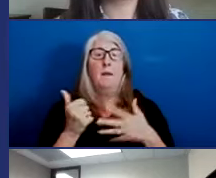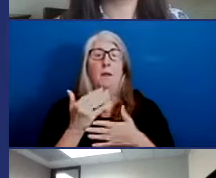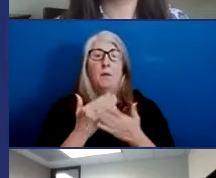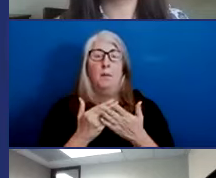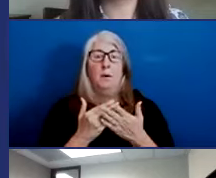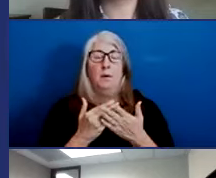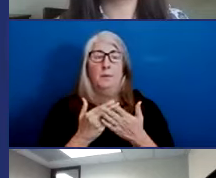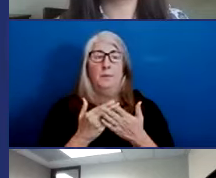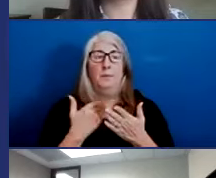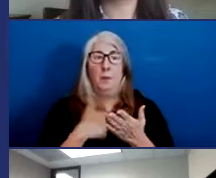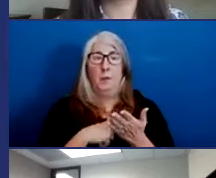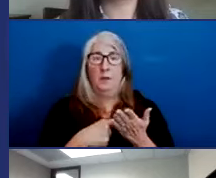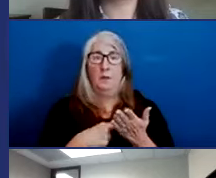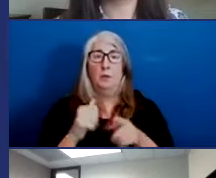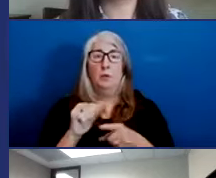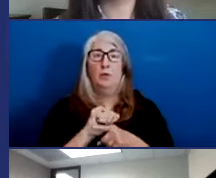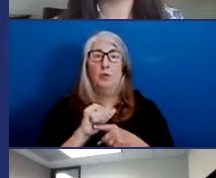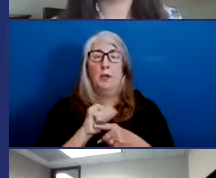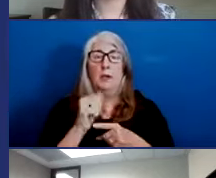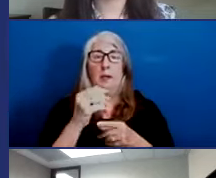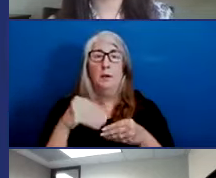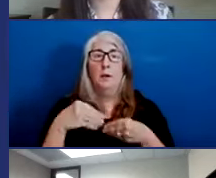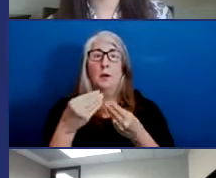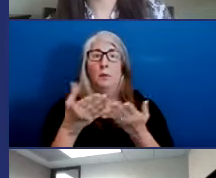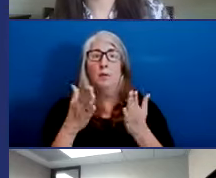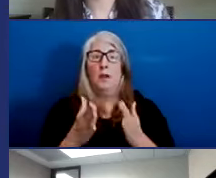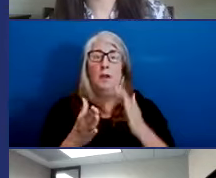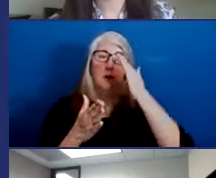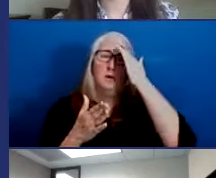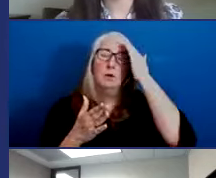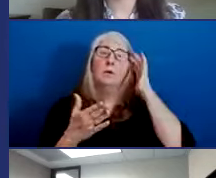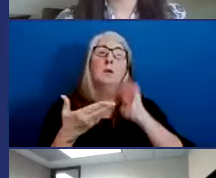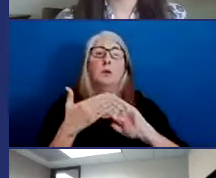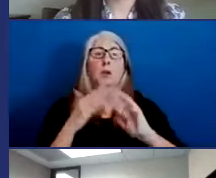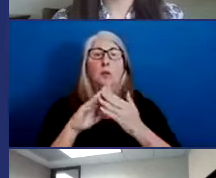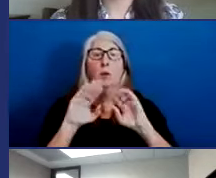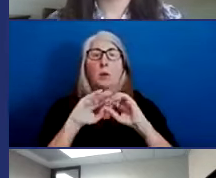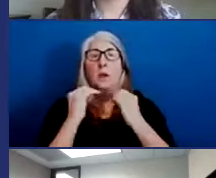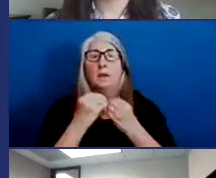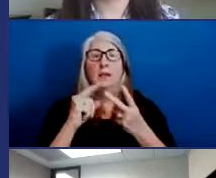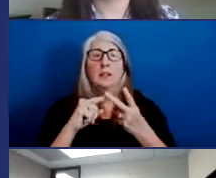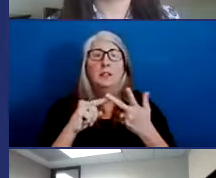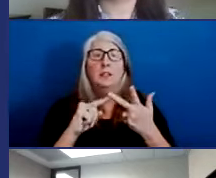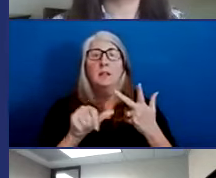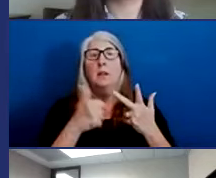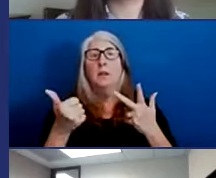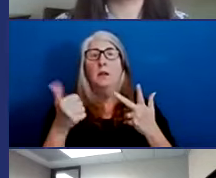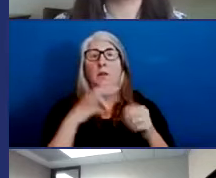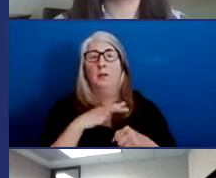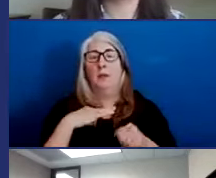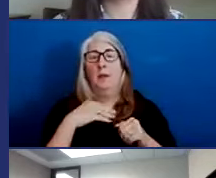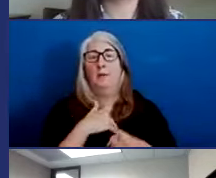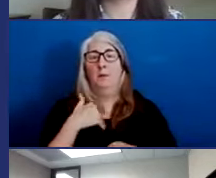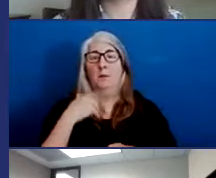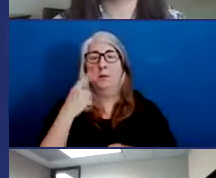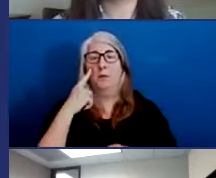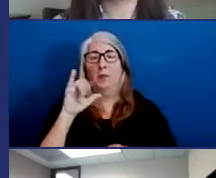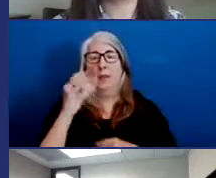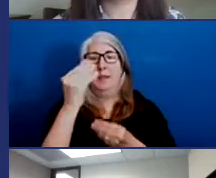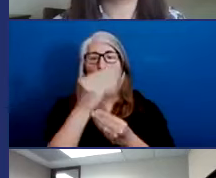was training providers, community organizations, other staff members to understand how to collect that data